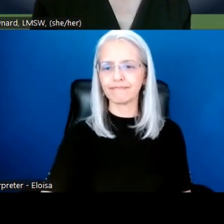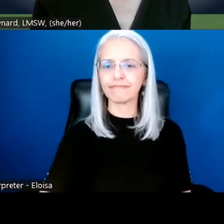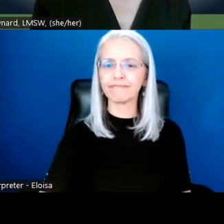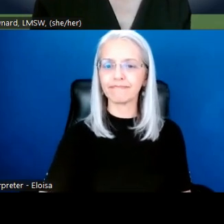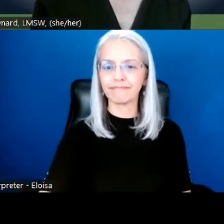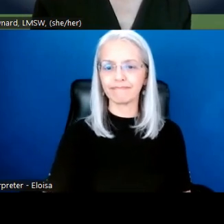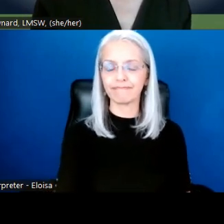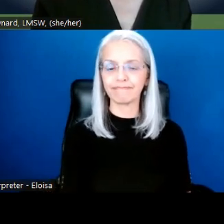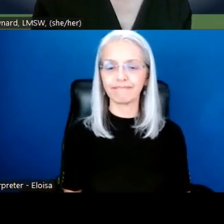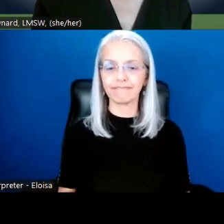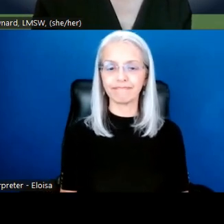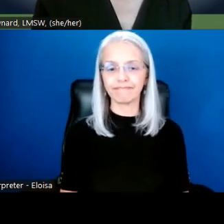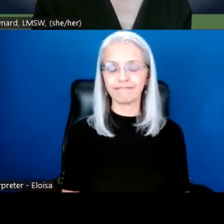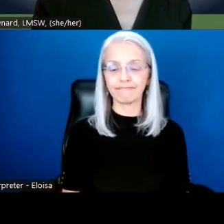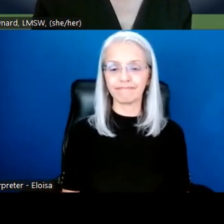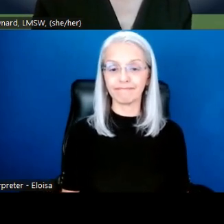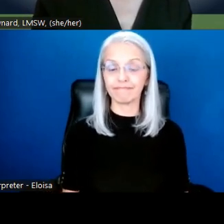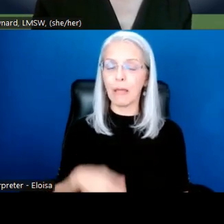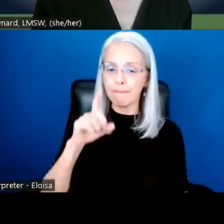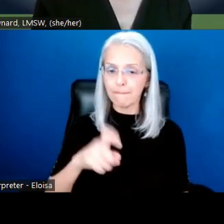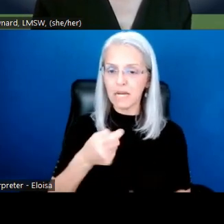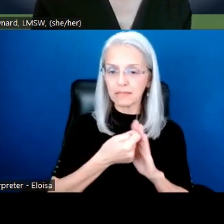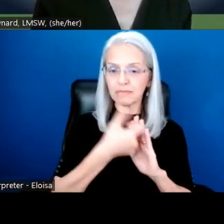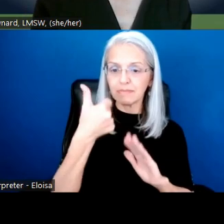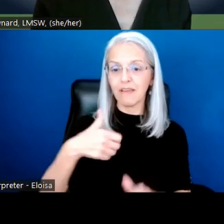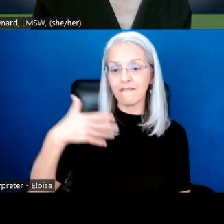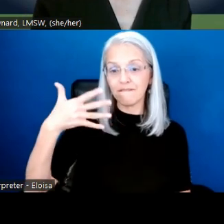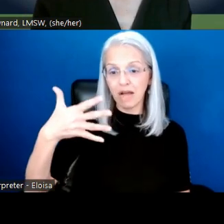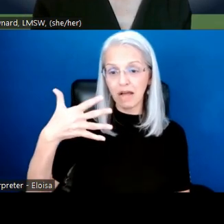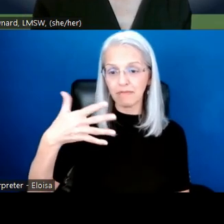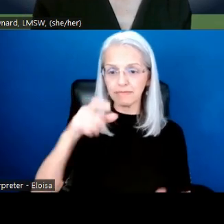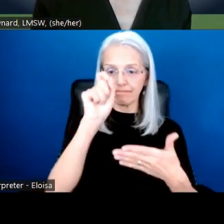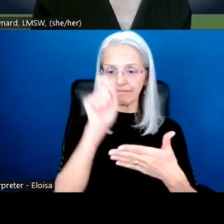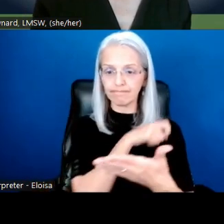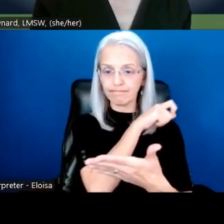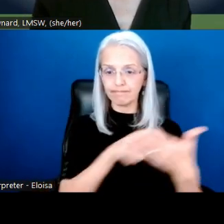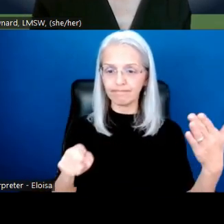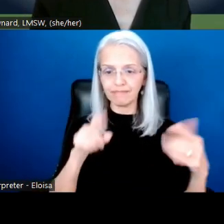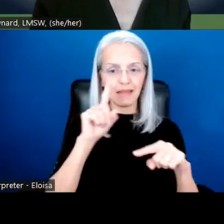Five items must come off your list. Cross those items off.